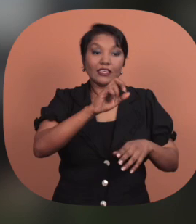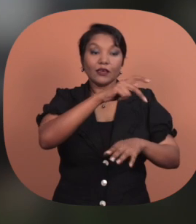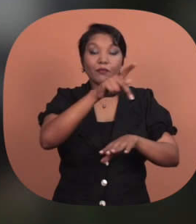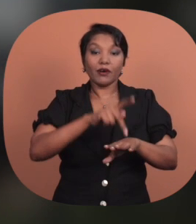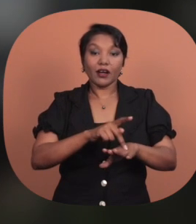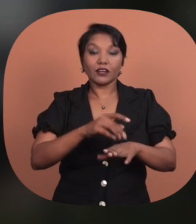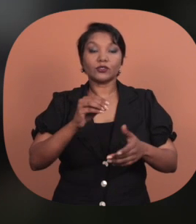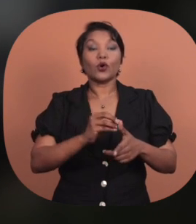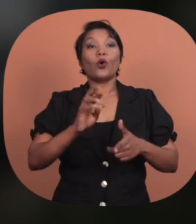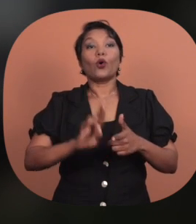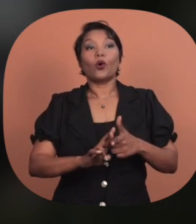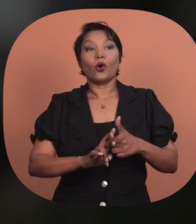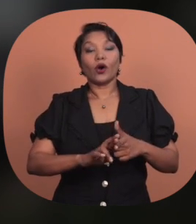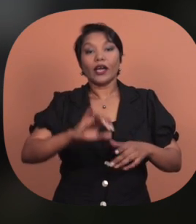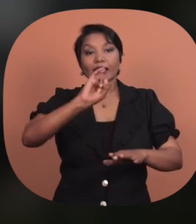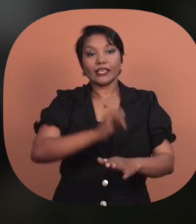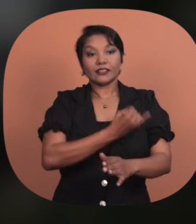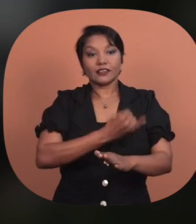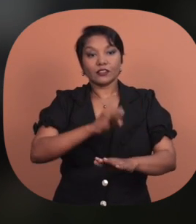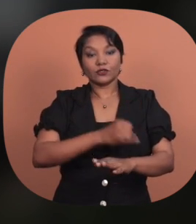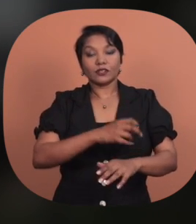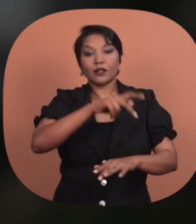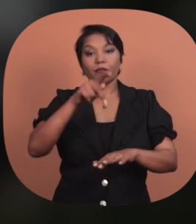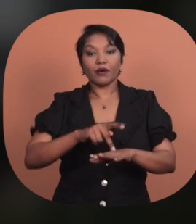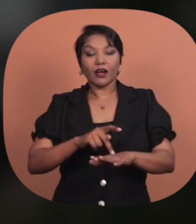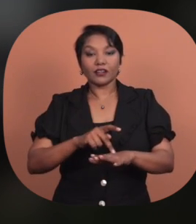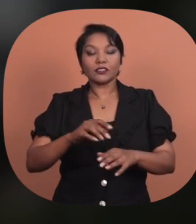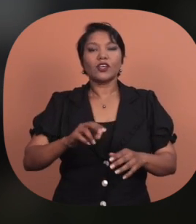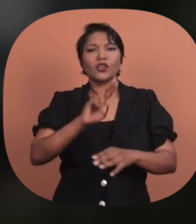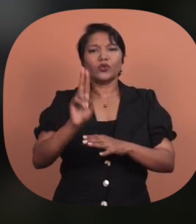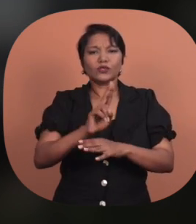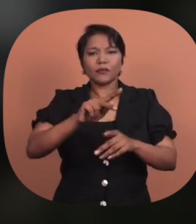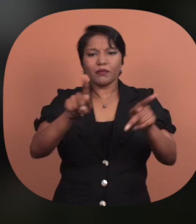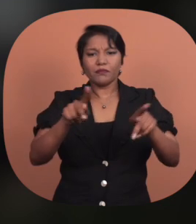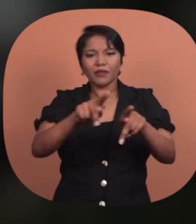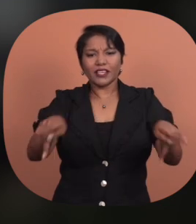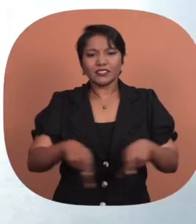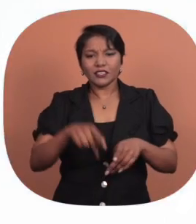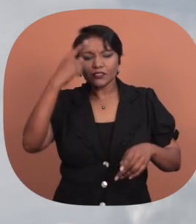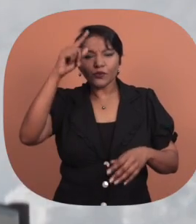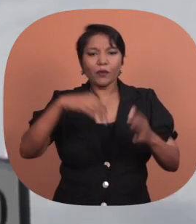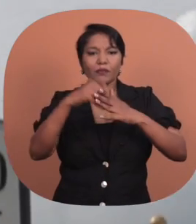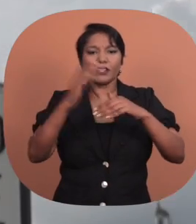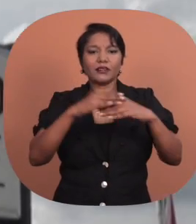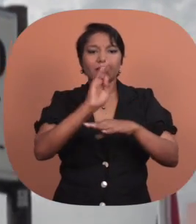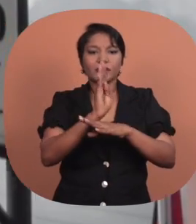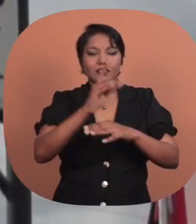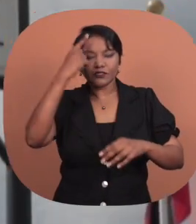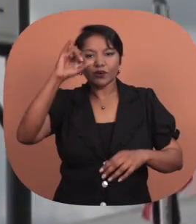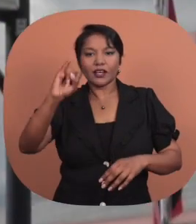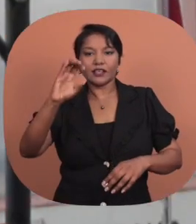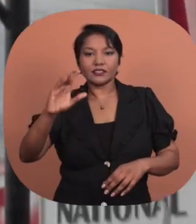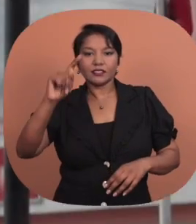enabling the production, distribution, and promotion of local ICT products and services. Also highlighted at